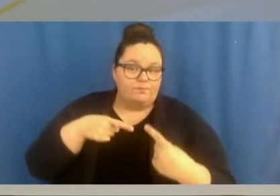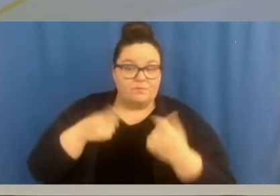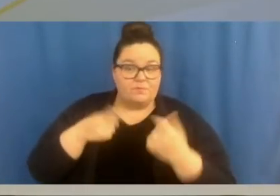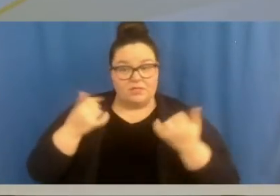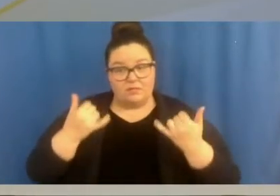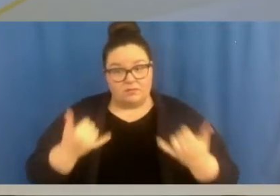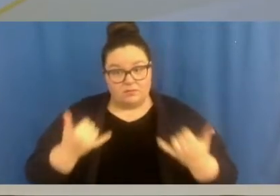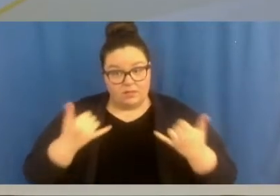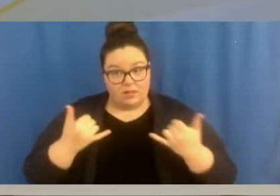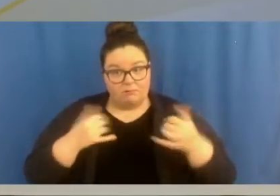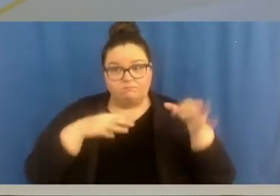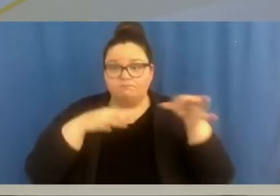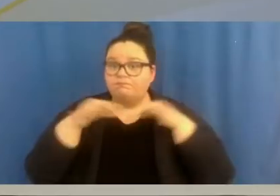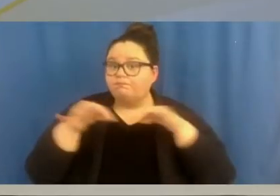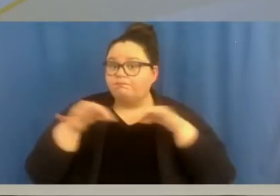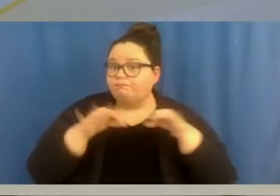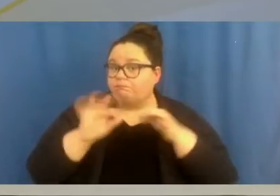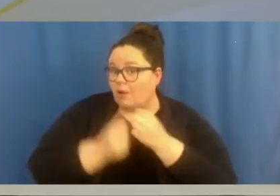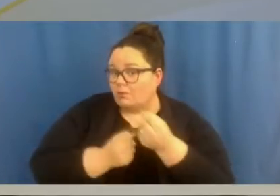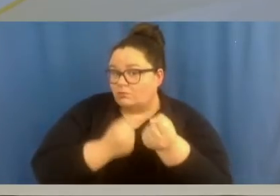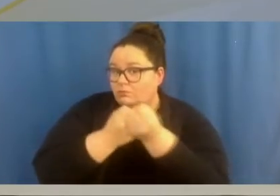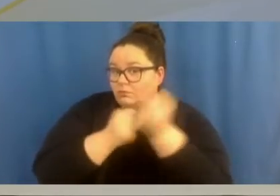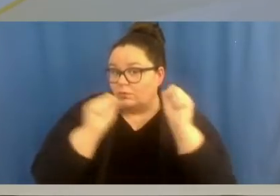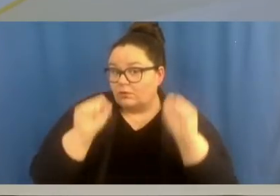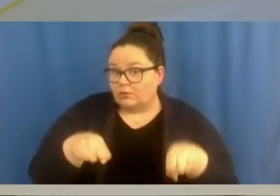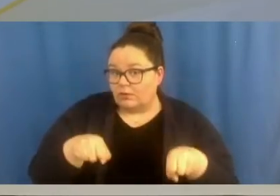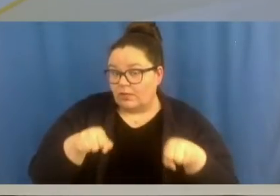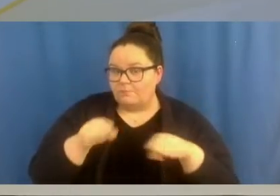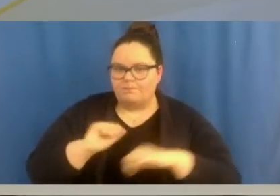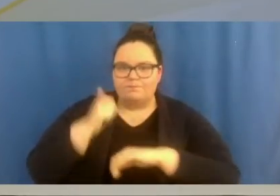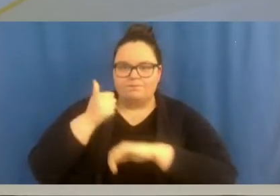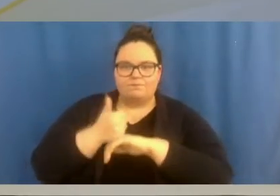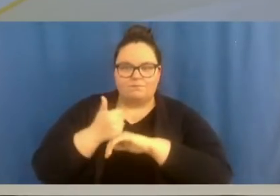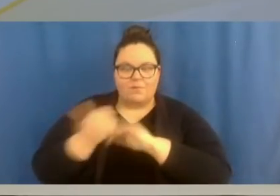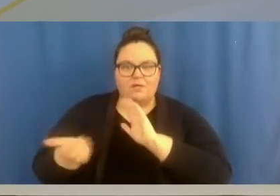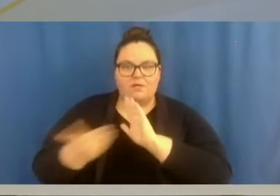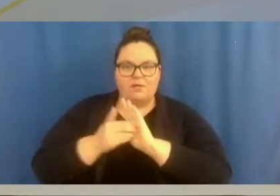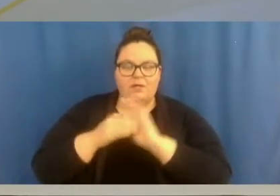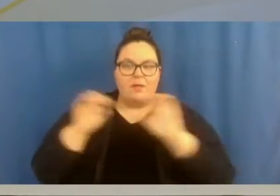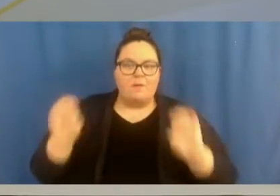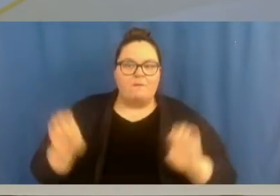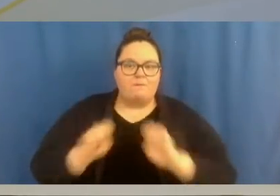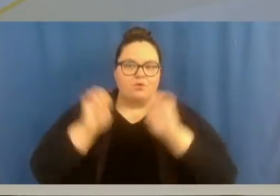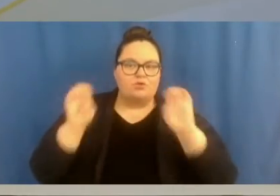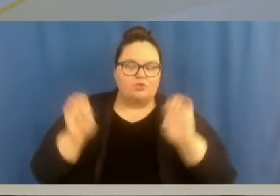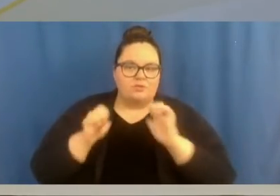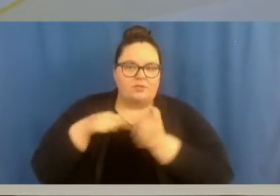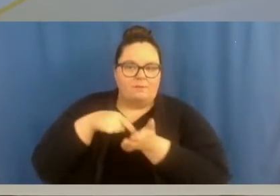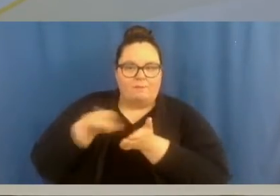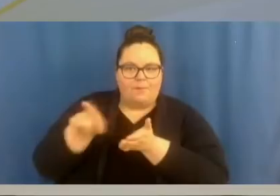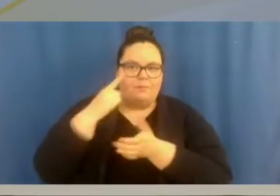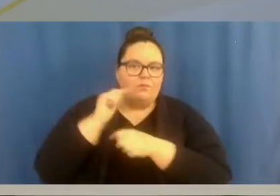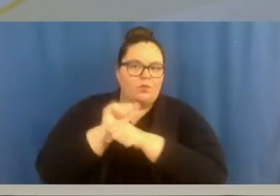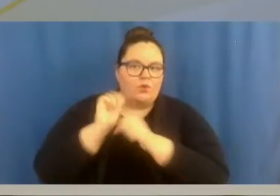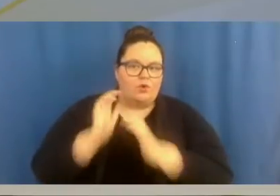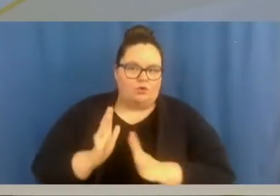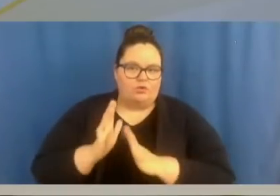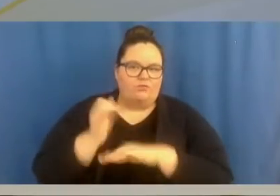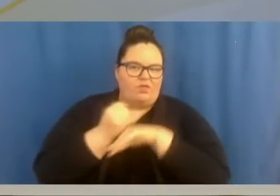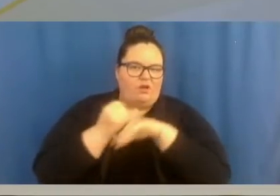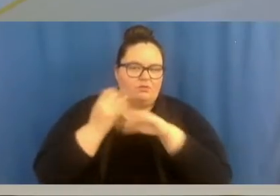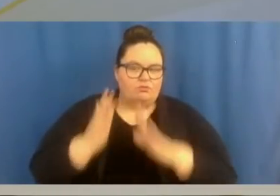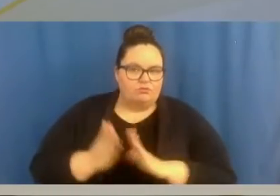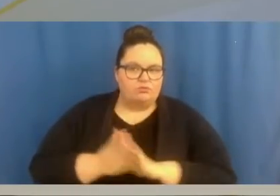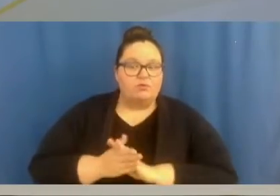here to help. Today, we're relaunching the Prince Edward Island Emergency Payment for Workers. This